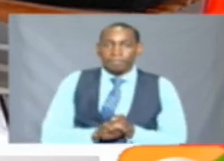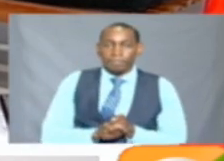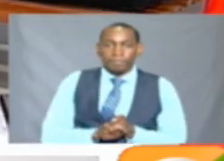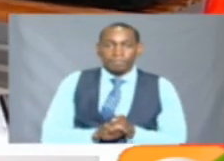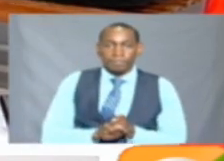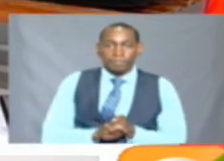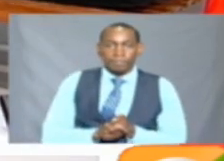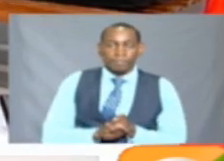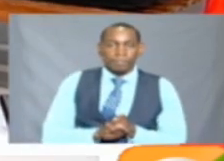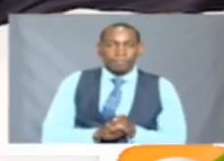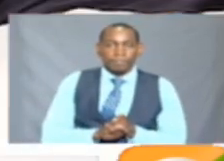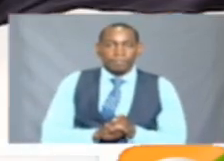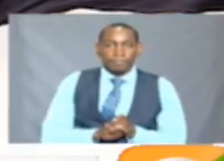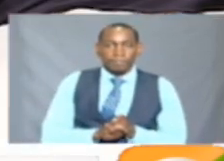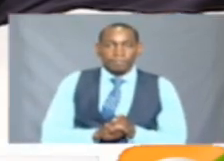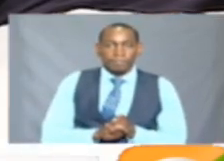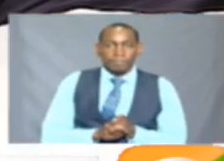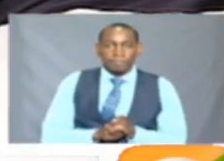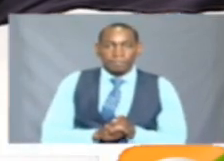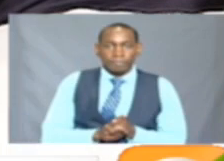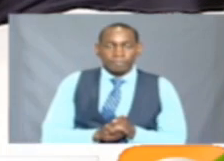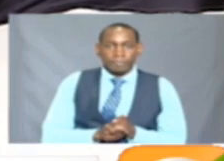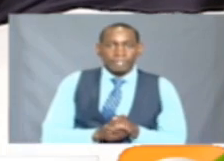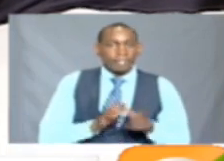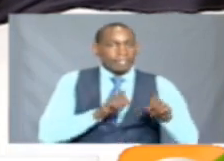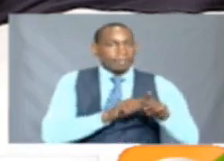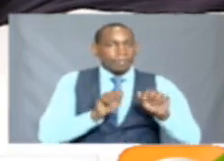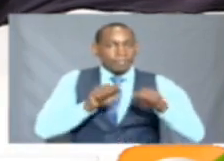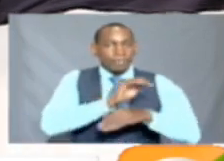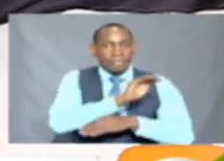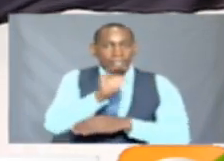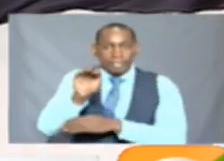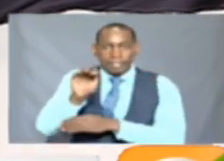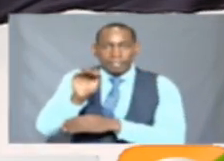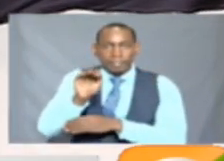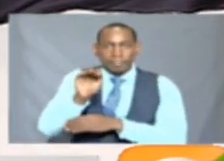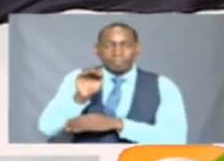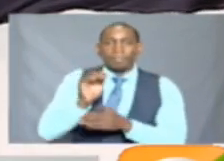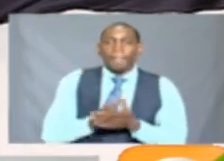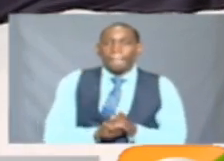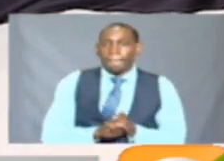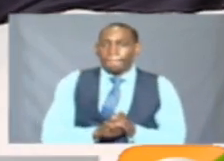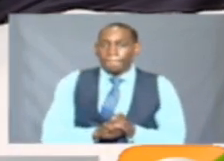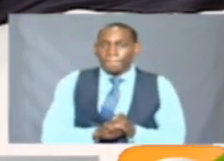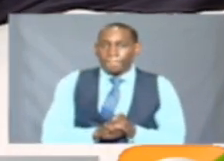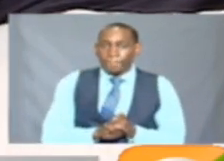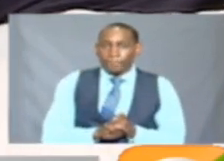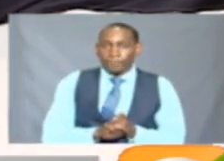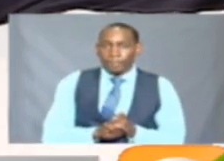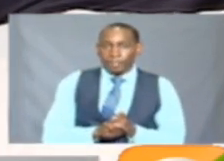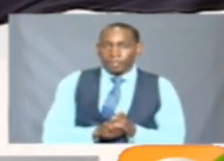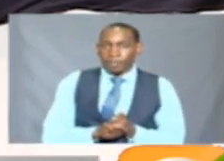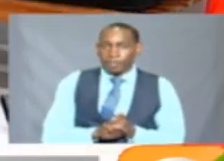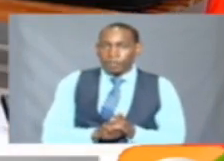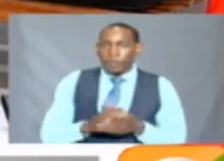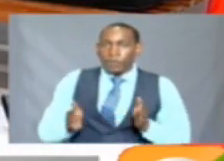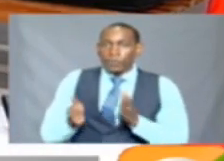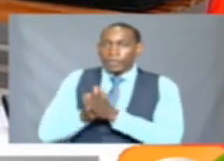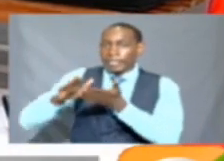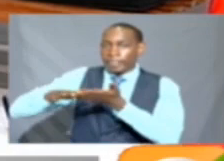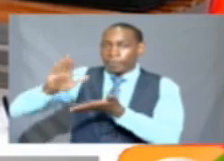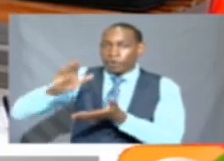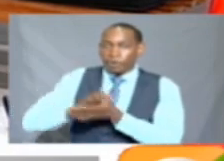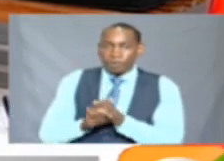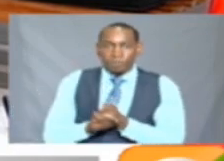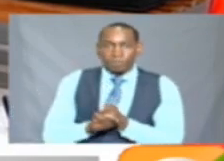And I had a hunch you'd probably ask that. So you did. Well done. I love it. Okay. So, and plenty more. This